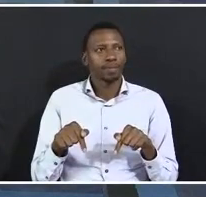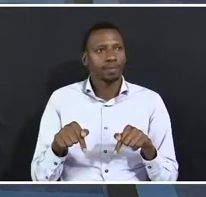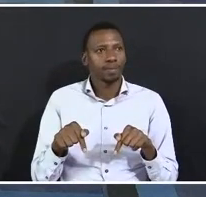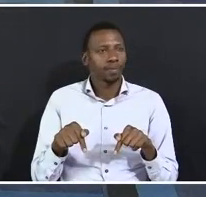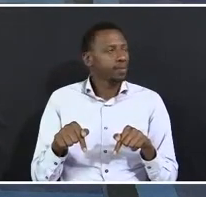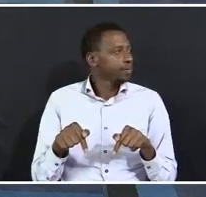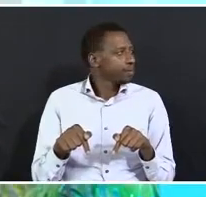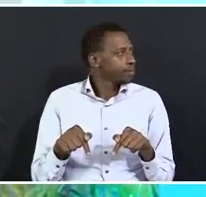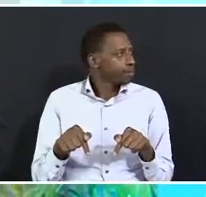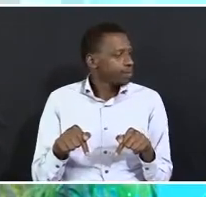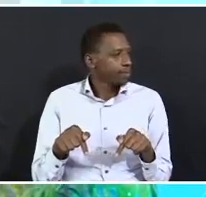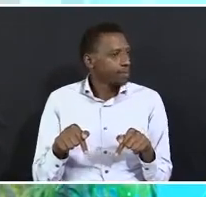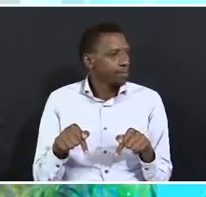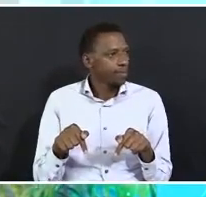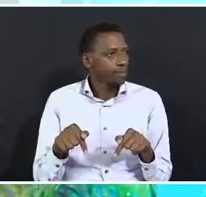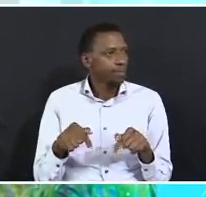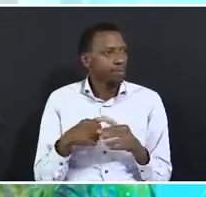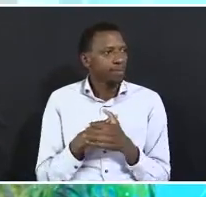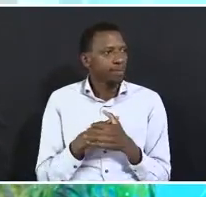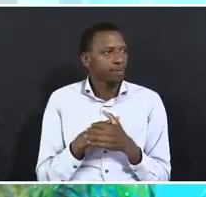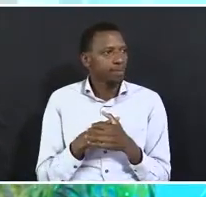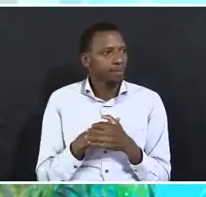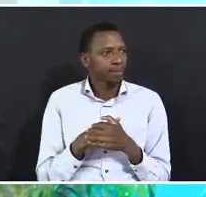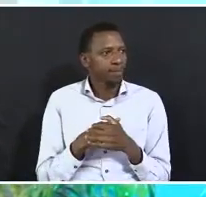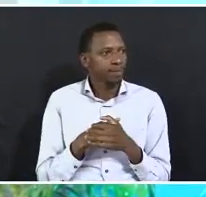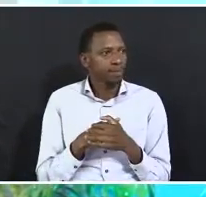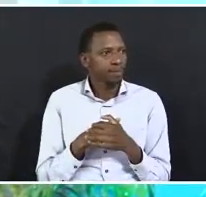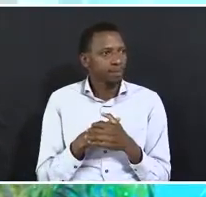I'm in the text. Today.